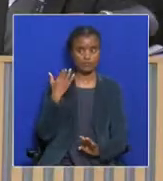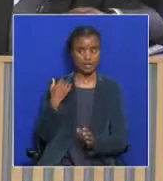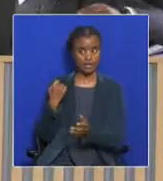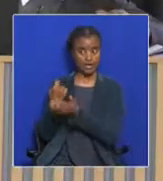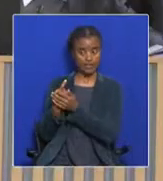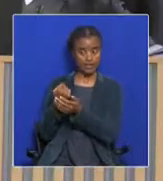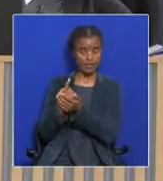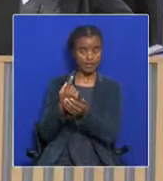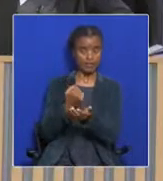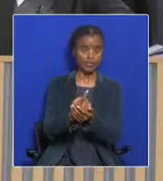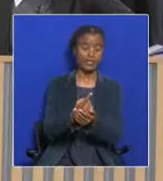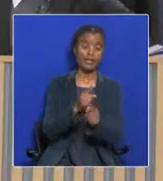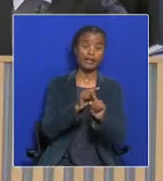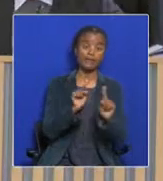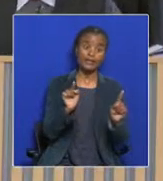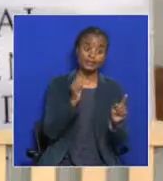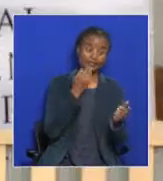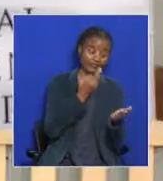Thank you, Commissioner Khumalo.